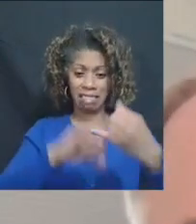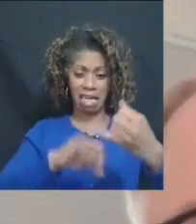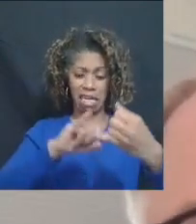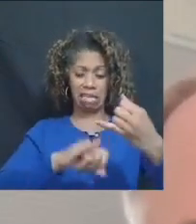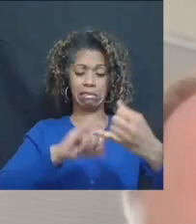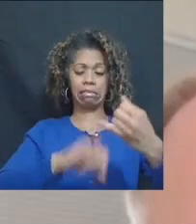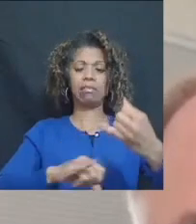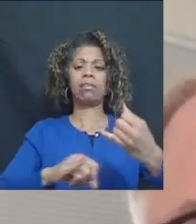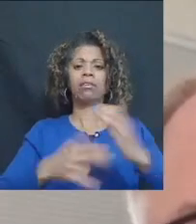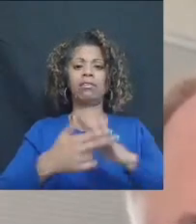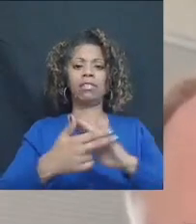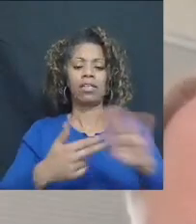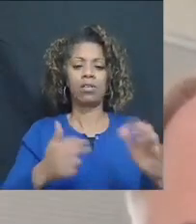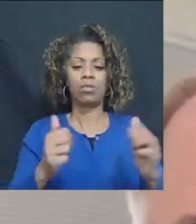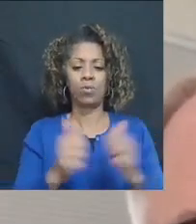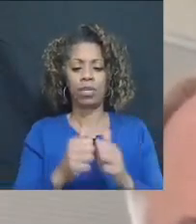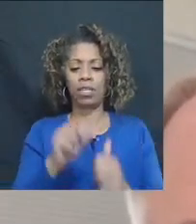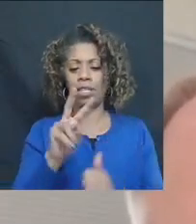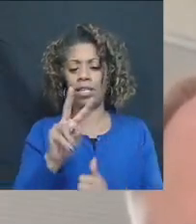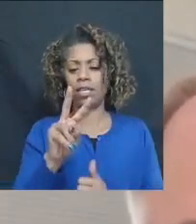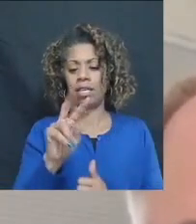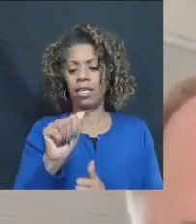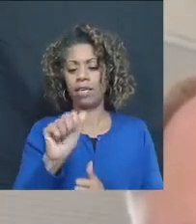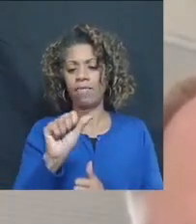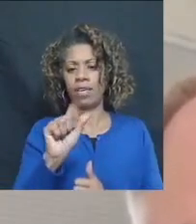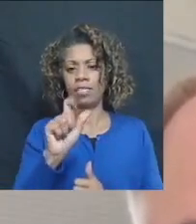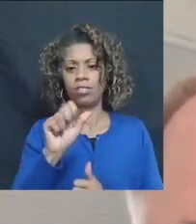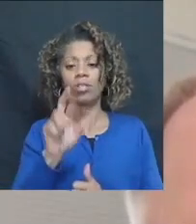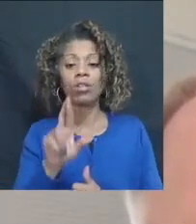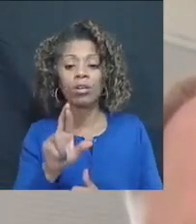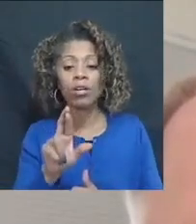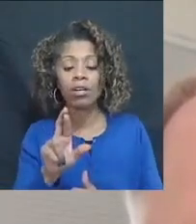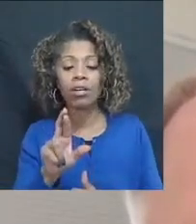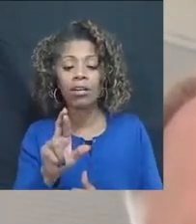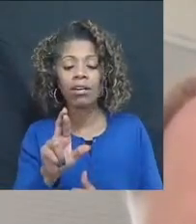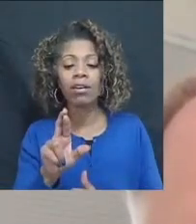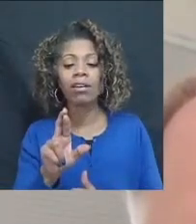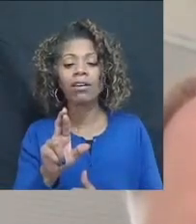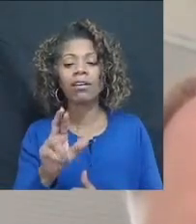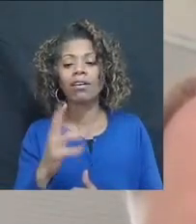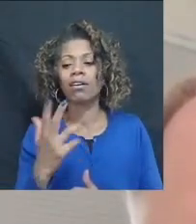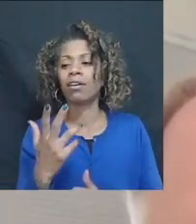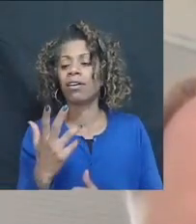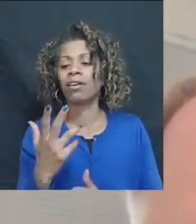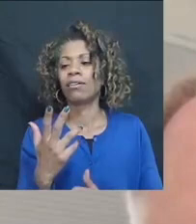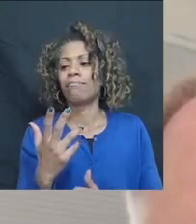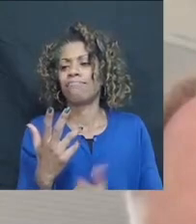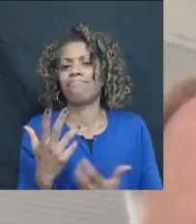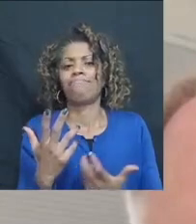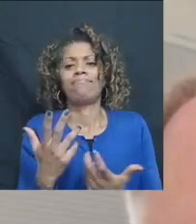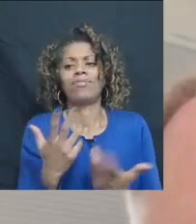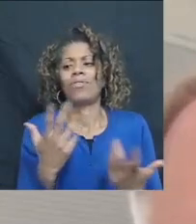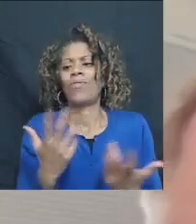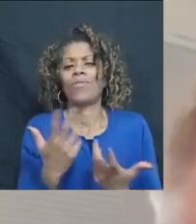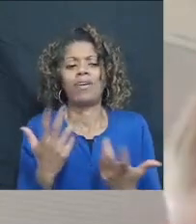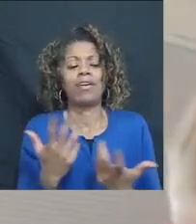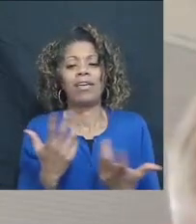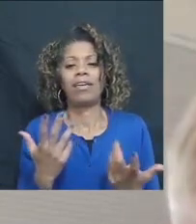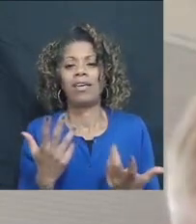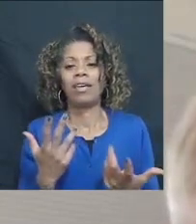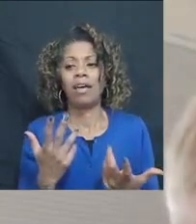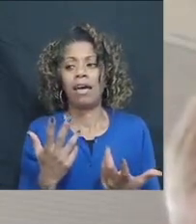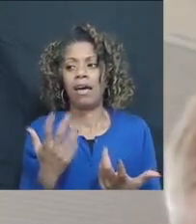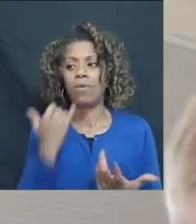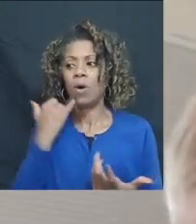the call. Maybe it was a precursor to my being in philanthropy and being at the foundation. But, people answered the call, and we ended